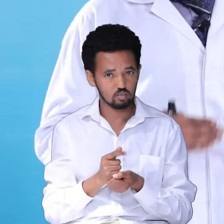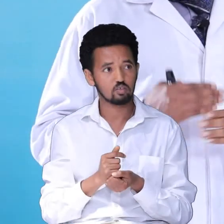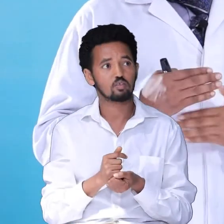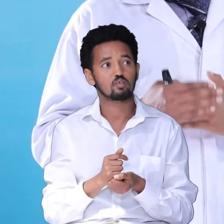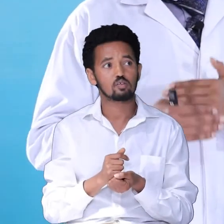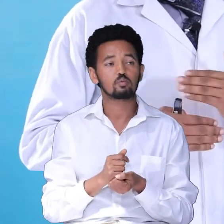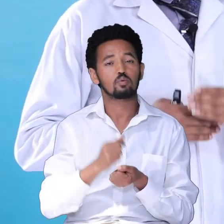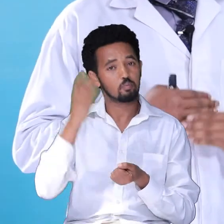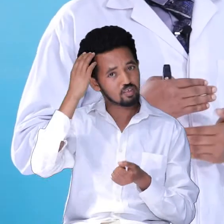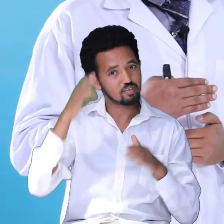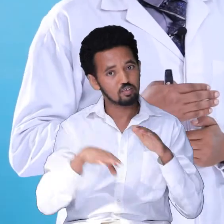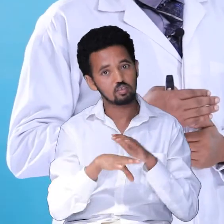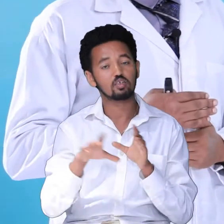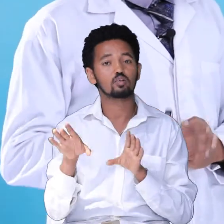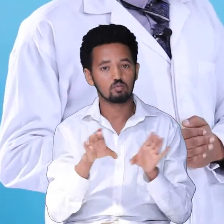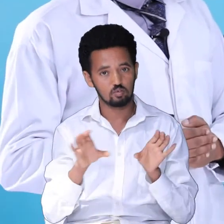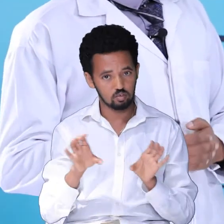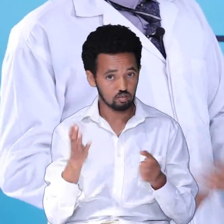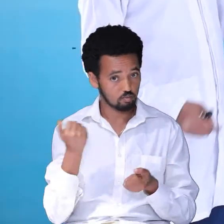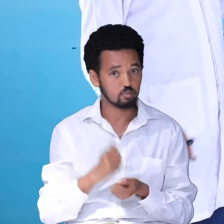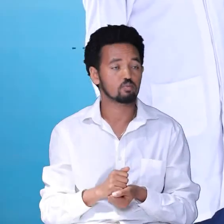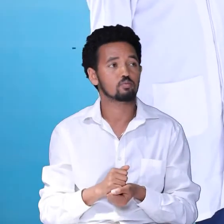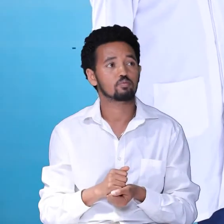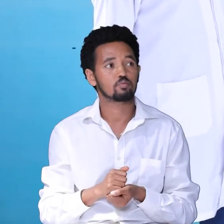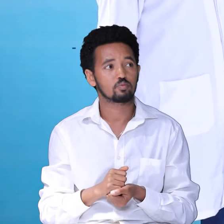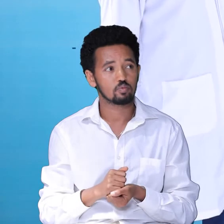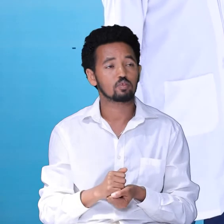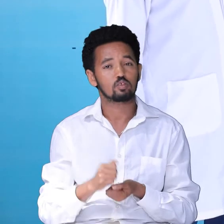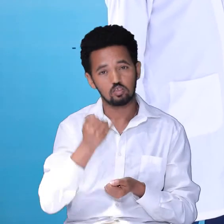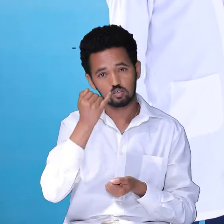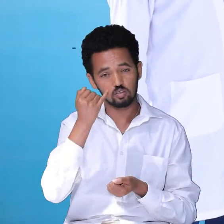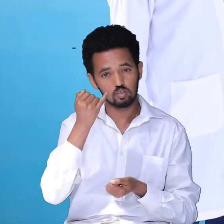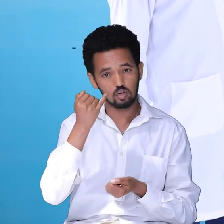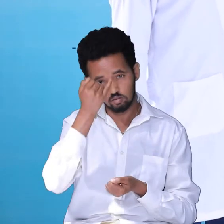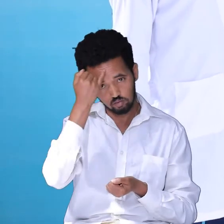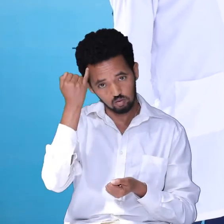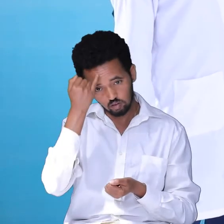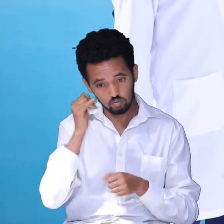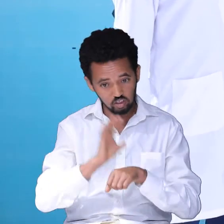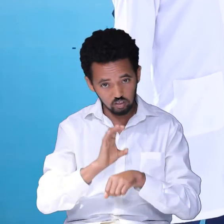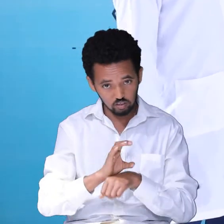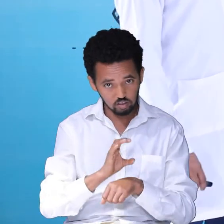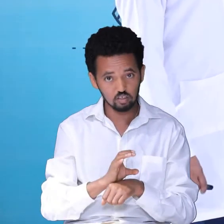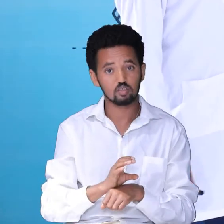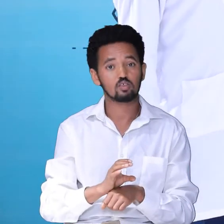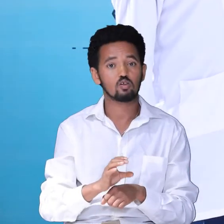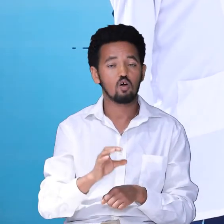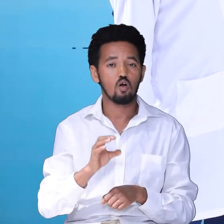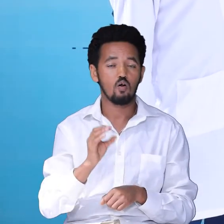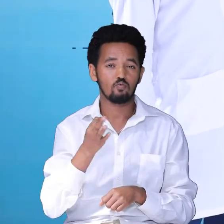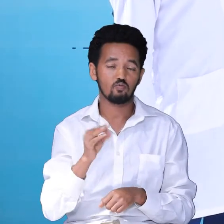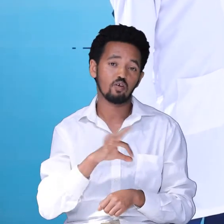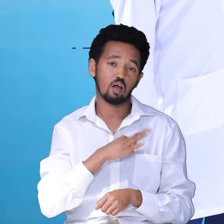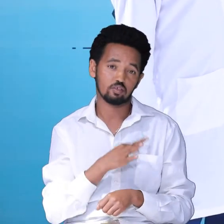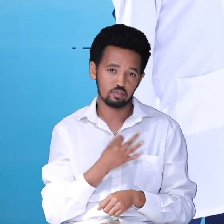of central government. The Catholic Church became established as Church of France